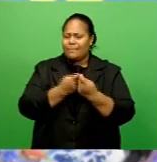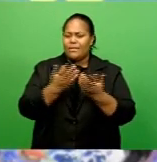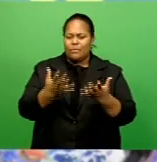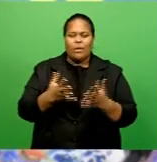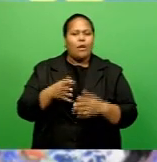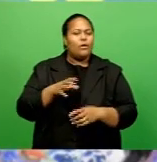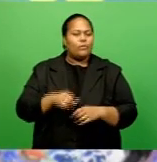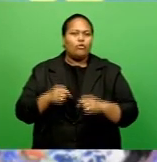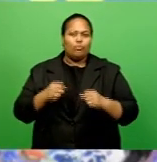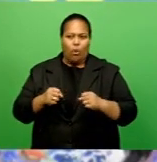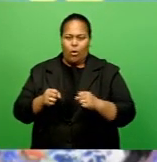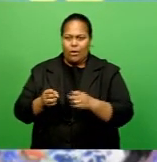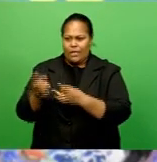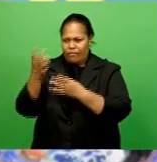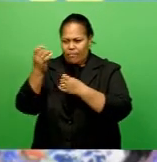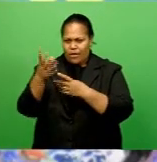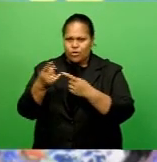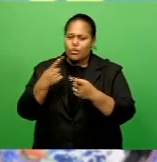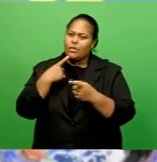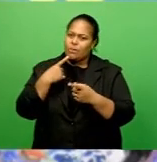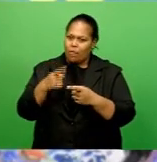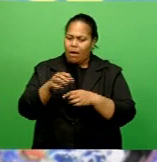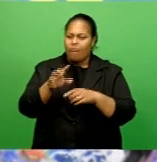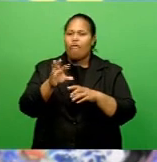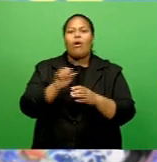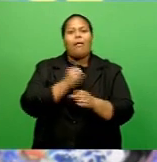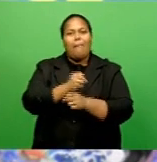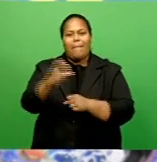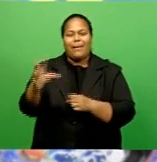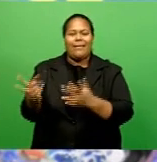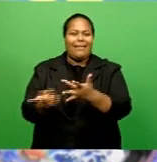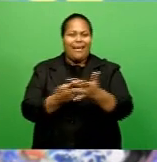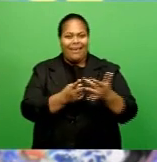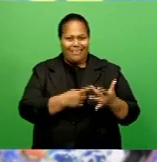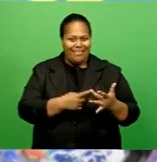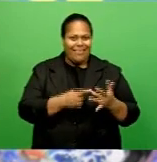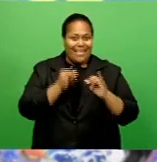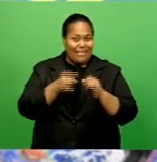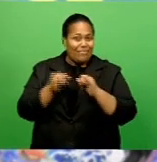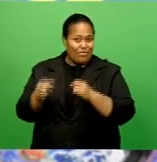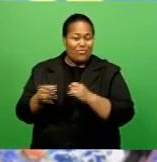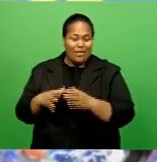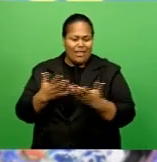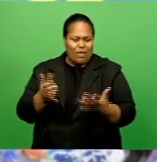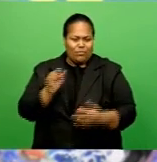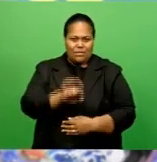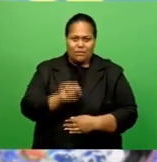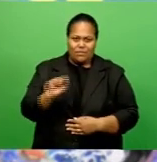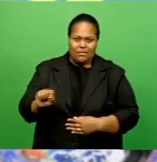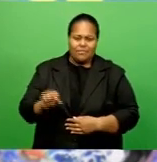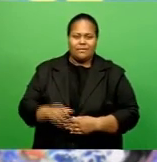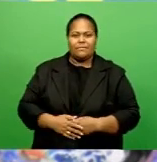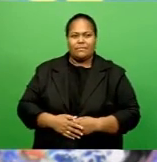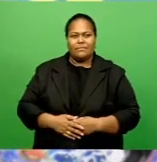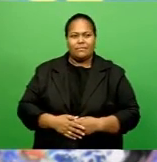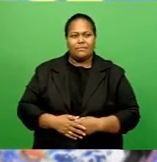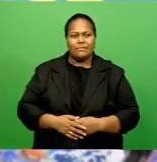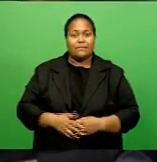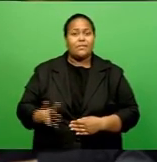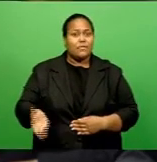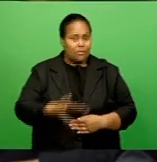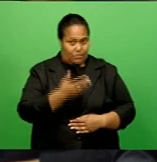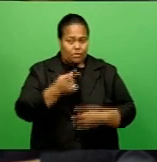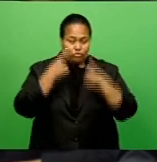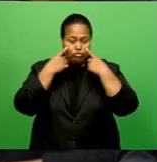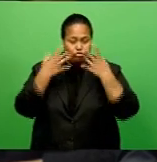companies. The appointment of prosecutors for the Department of the Environment marks a watershed moment and sends a strong signal